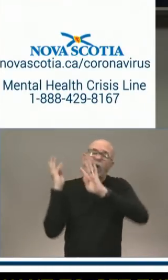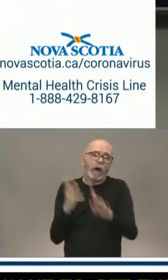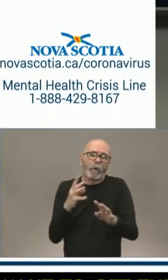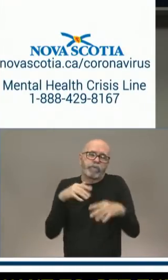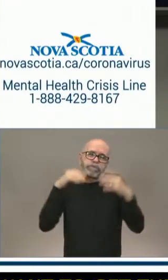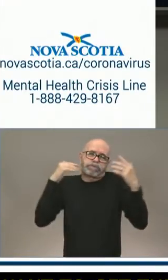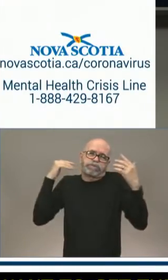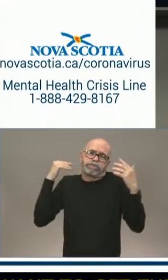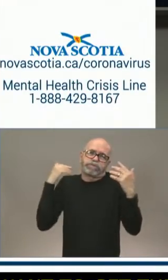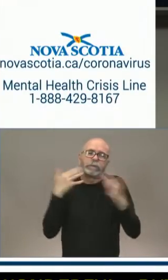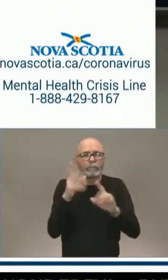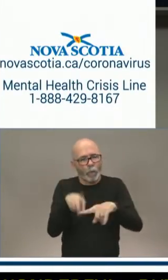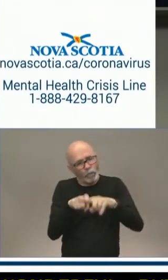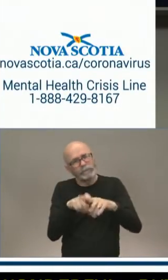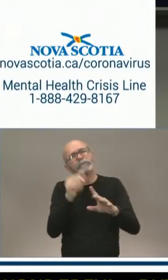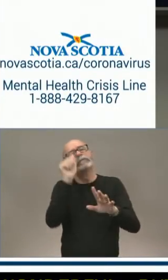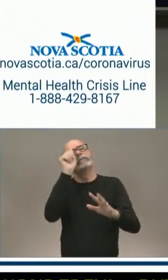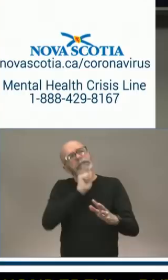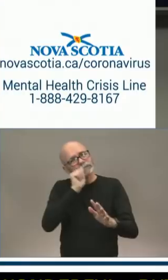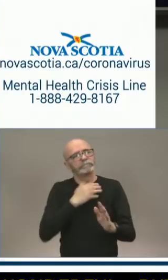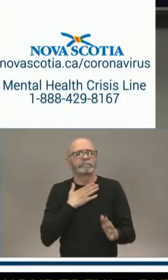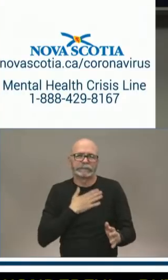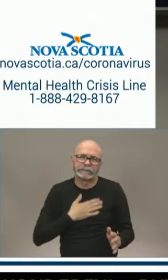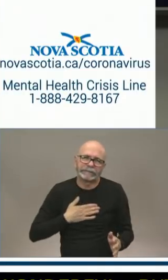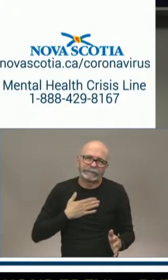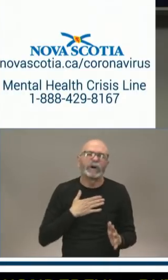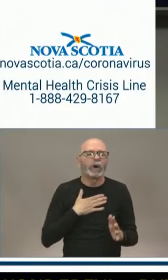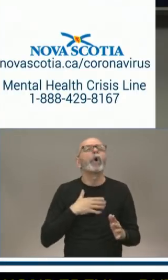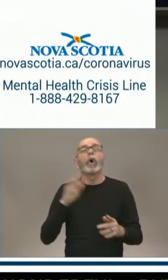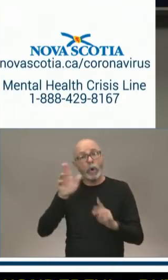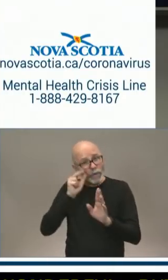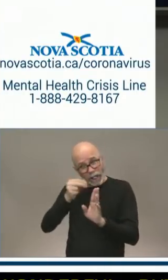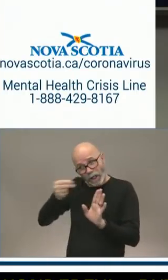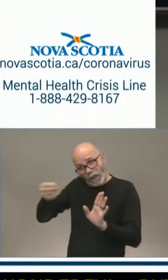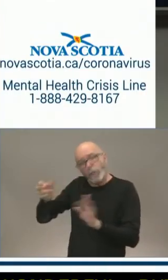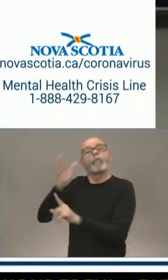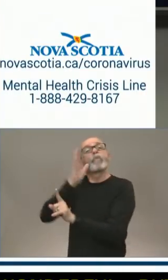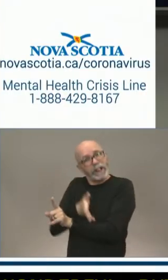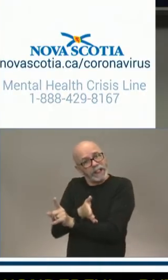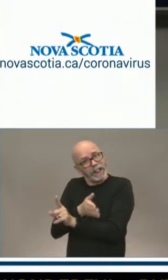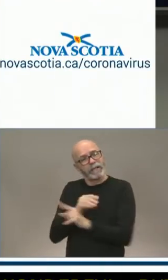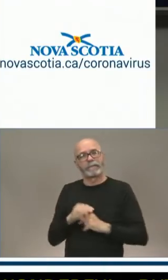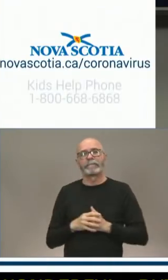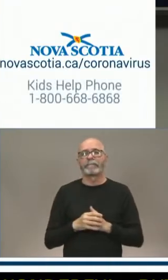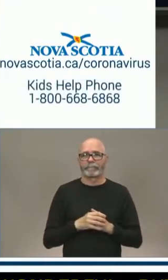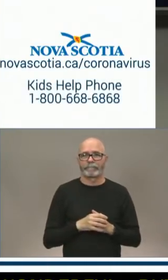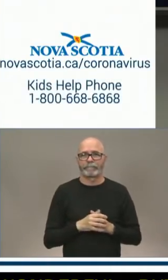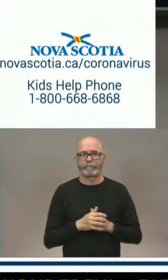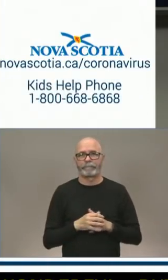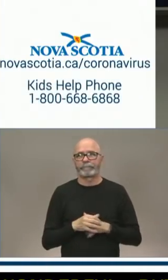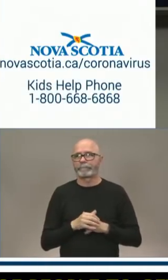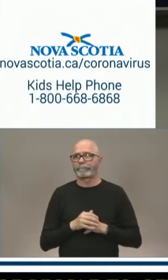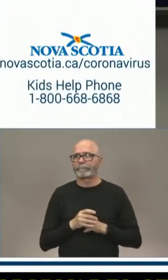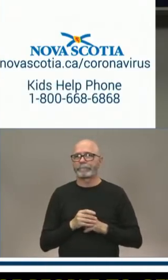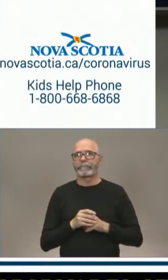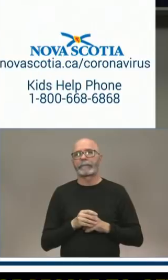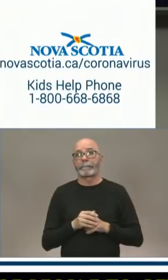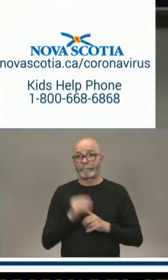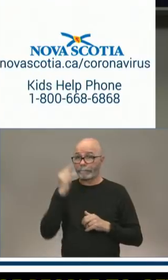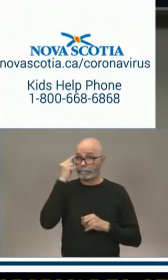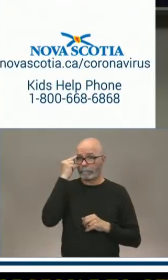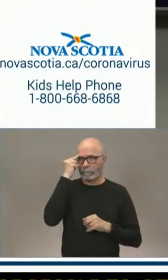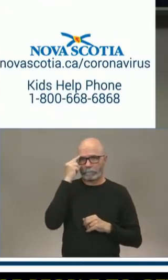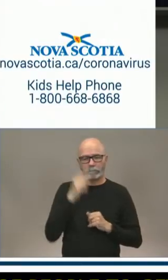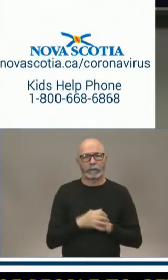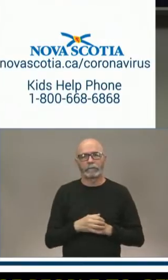little patience as you get, and we'll get to you in time. I've given a lot of information today. I know that many thousands of